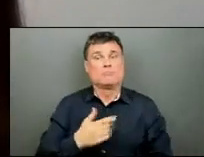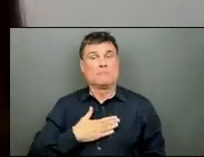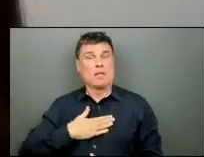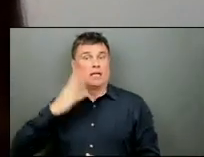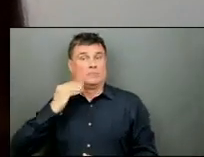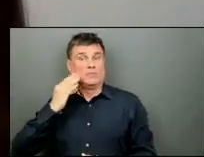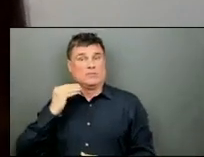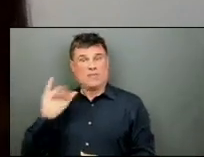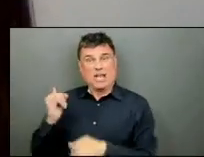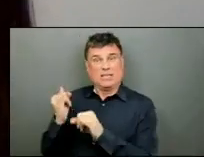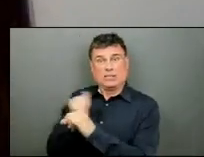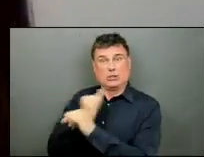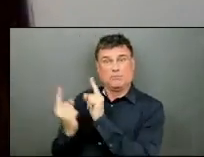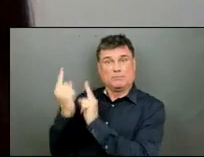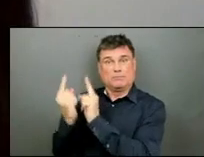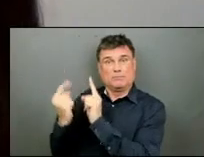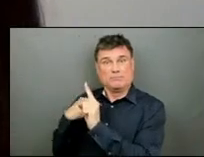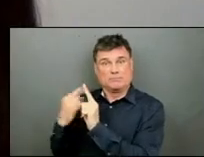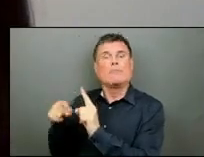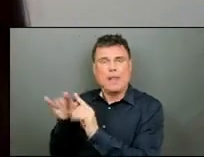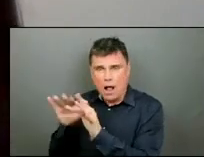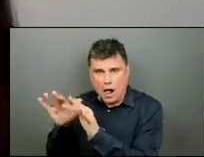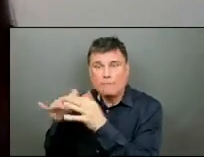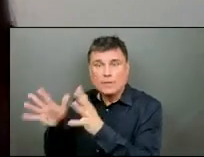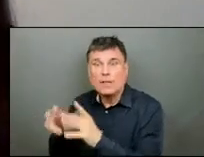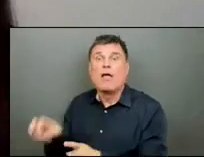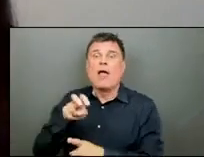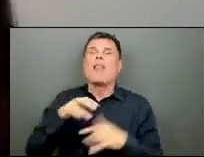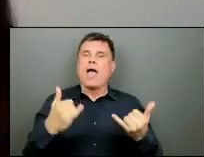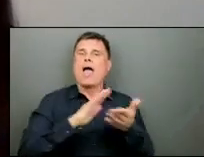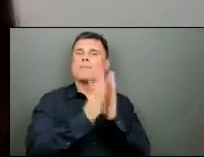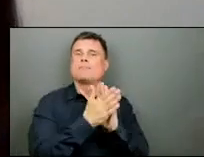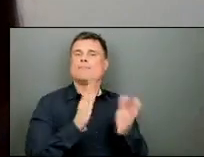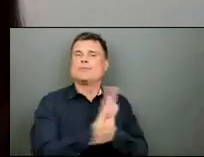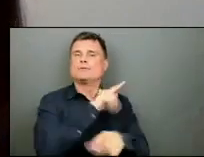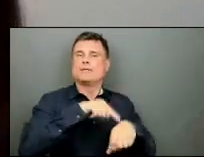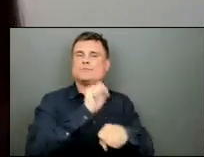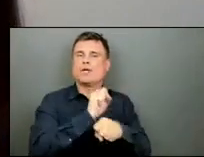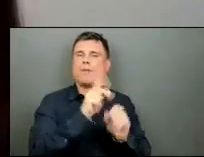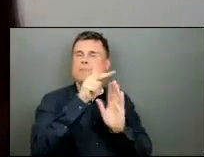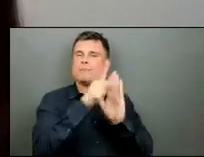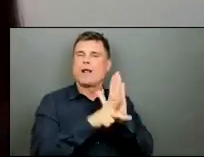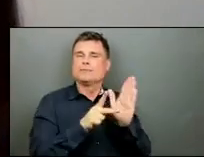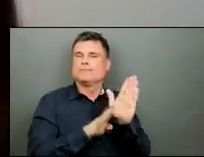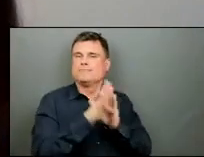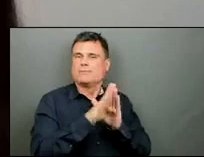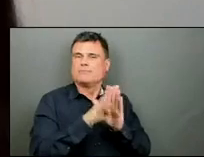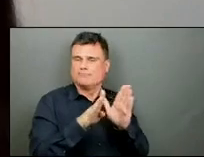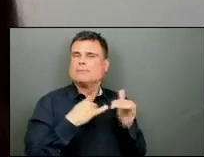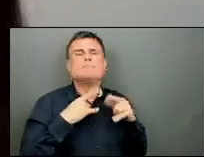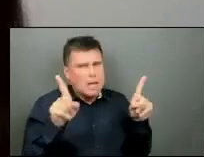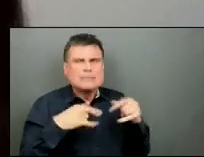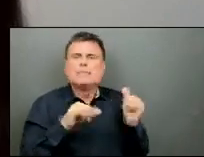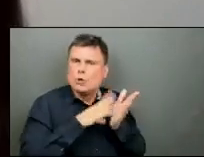into a temporary permit policy analyst position, which has given me the opportunity to continue learning and growing in a very encouraging environment